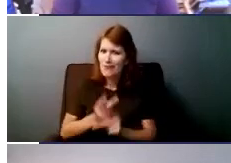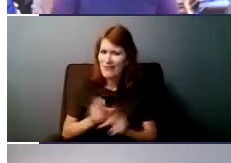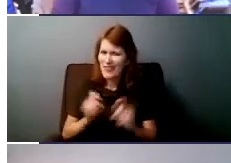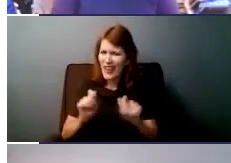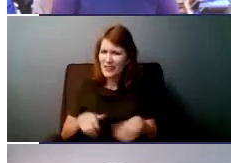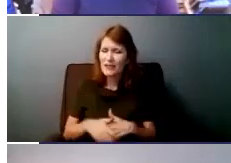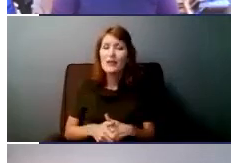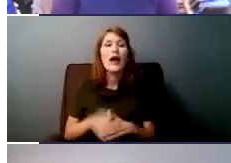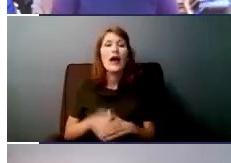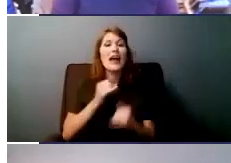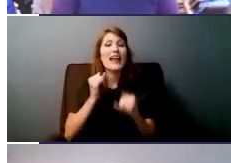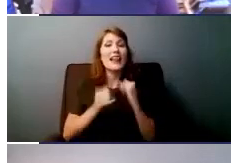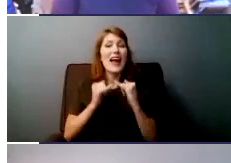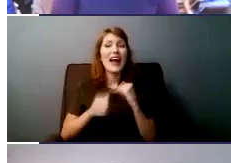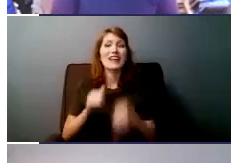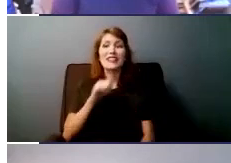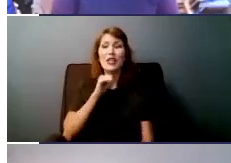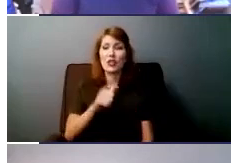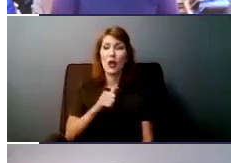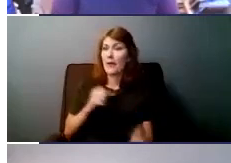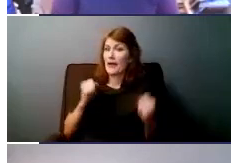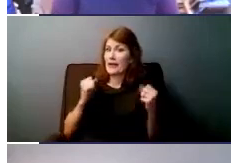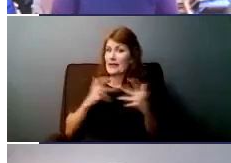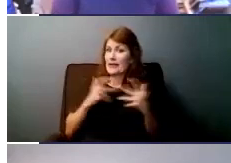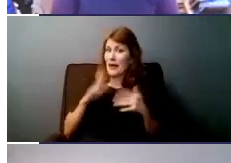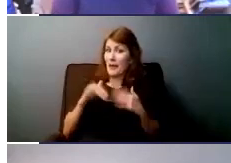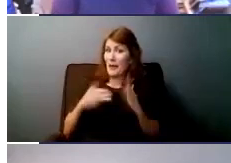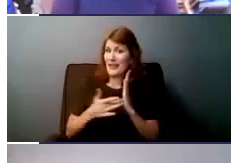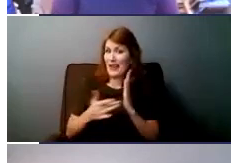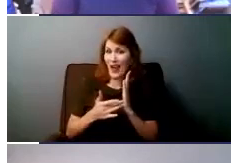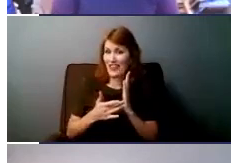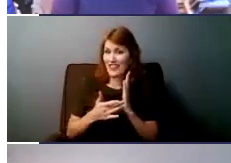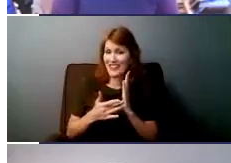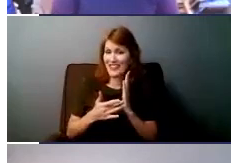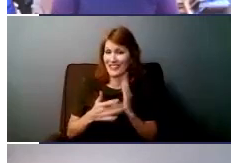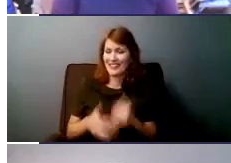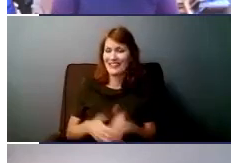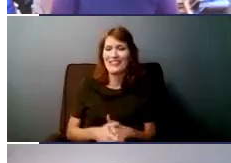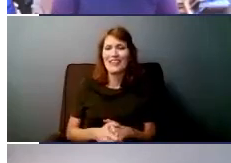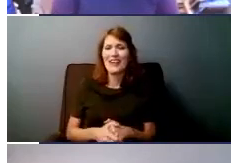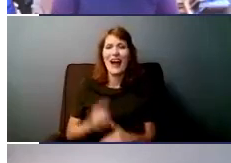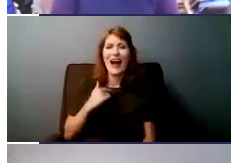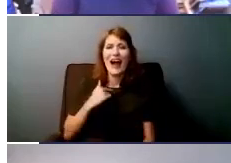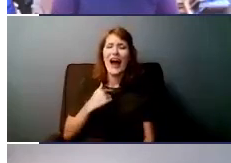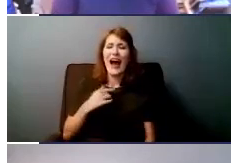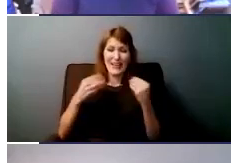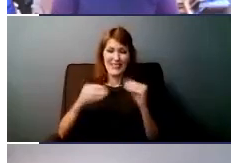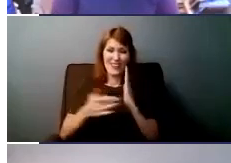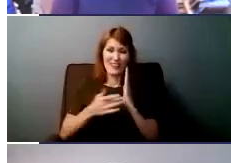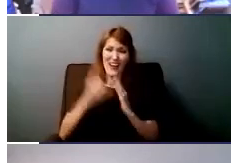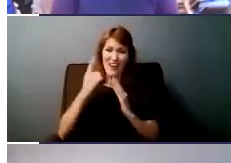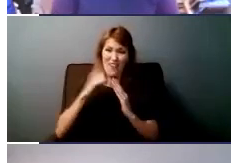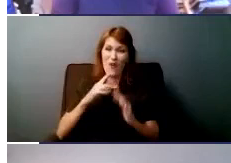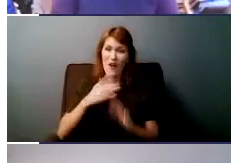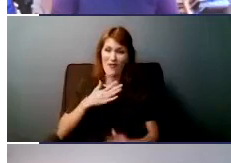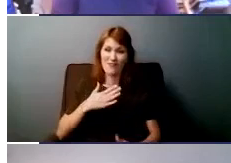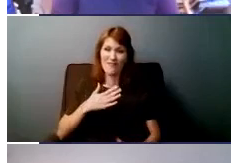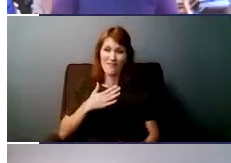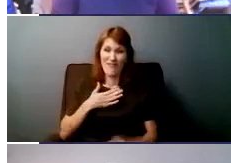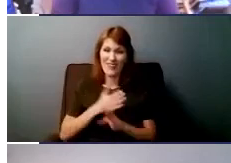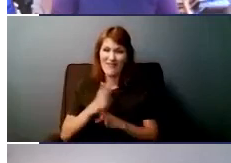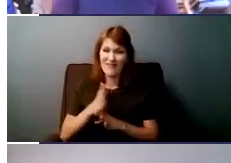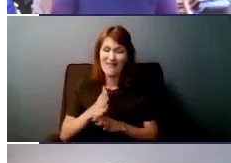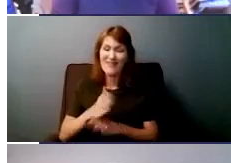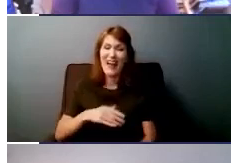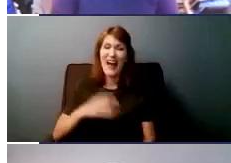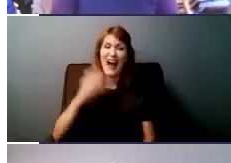And lastly, don't be intimidated by the technology. I sell technology for a living. I can tell you that a lot of the times